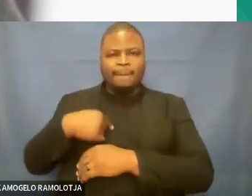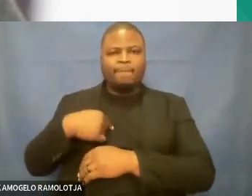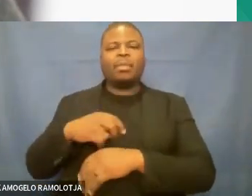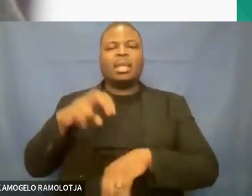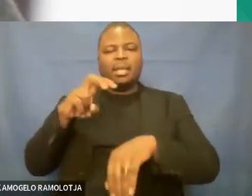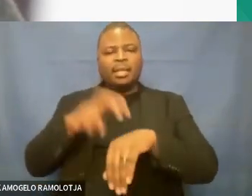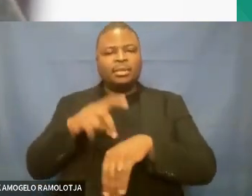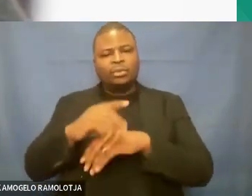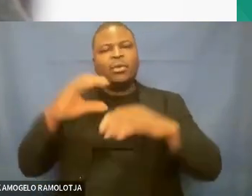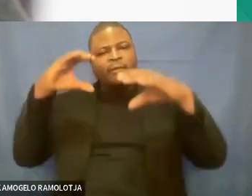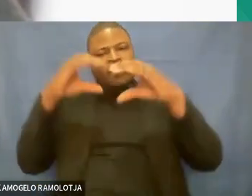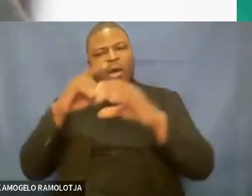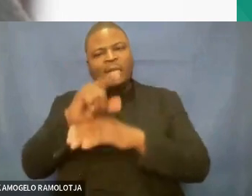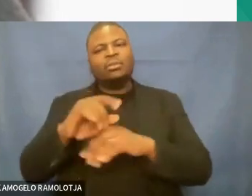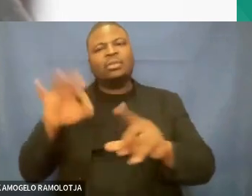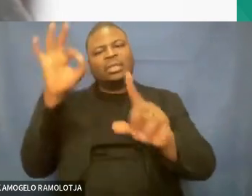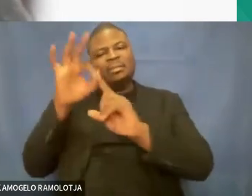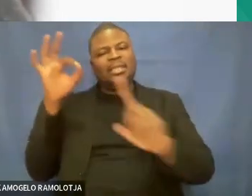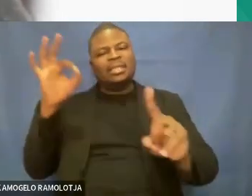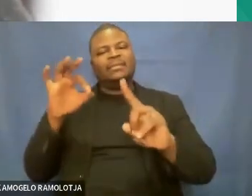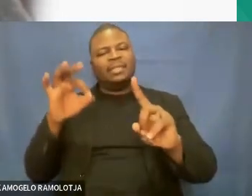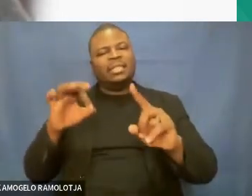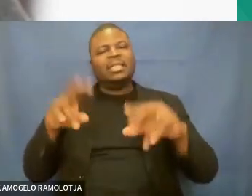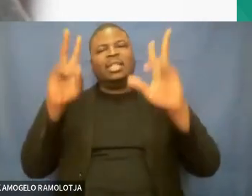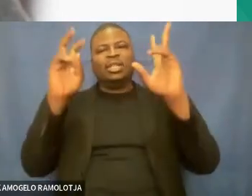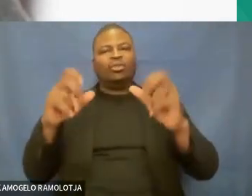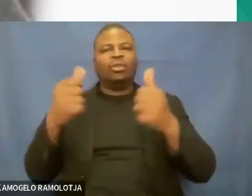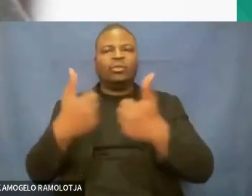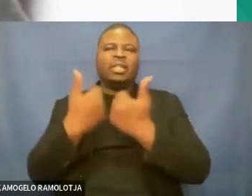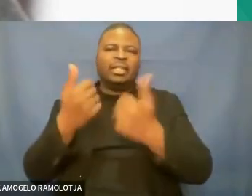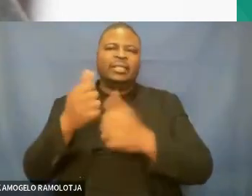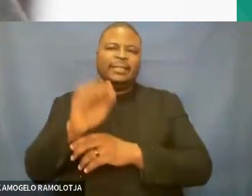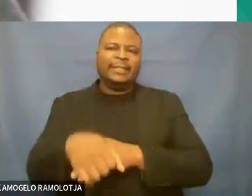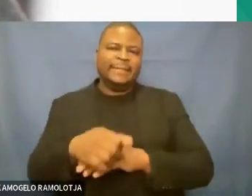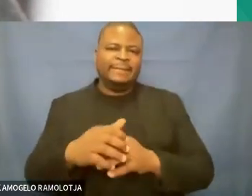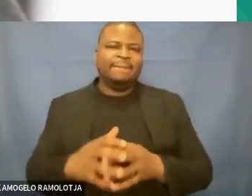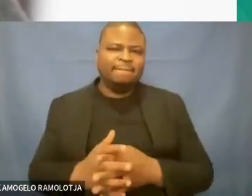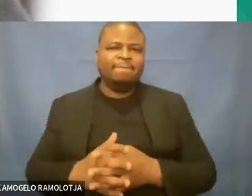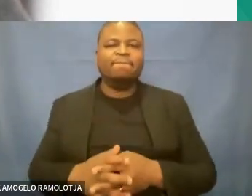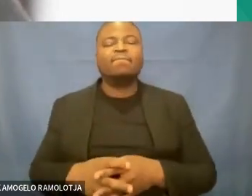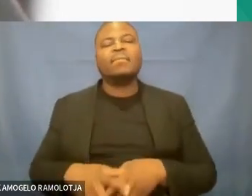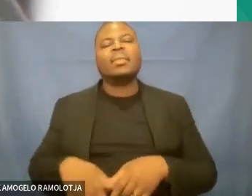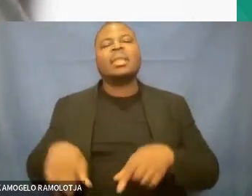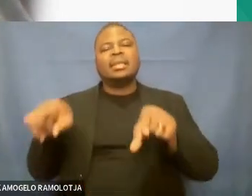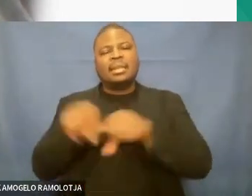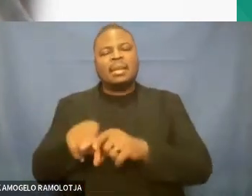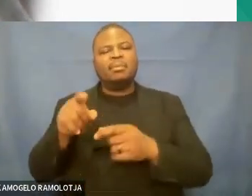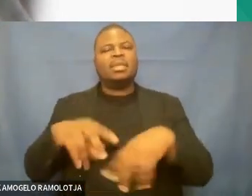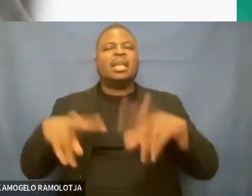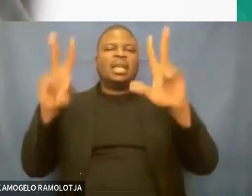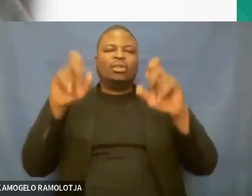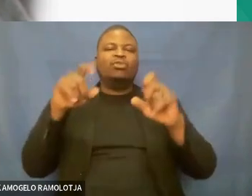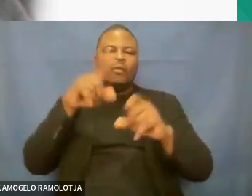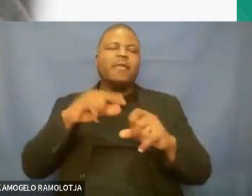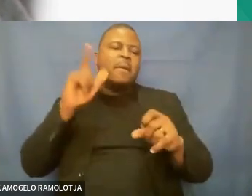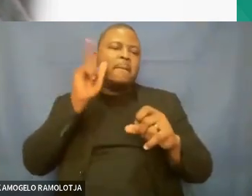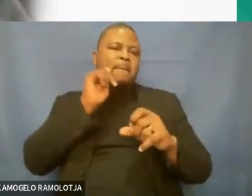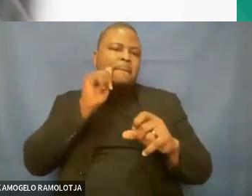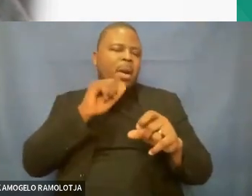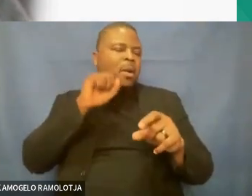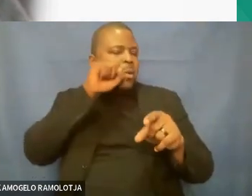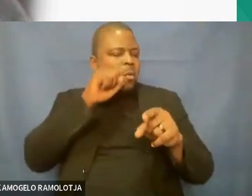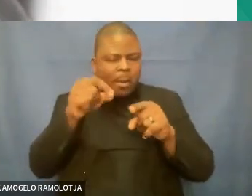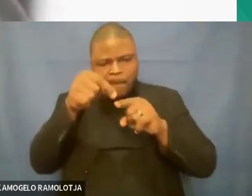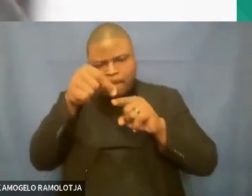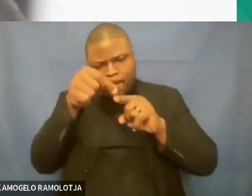specifically with those issues. And again, the question about issues of circumcision, there's a lot